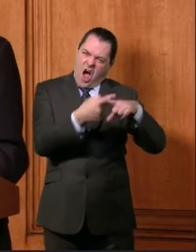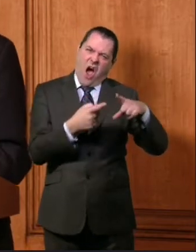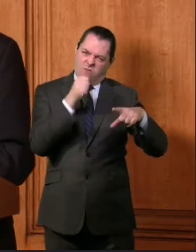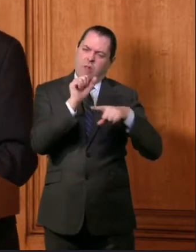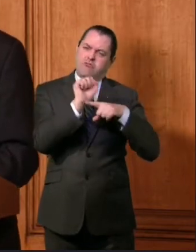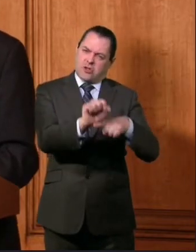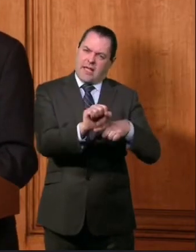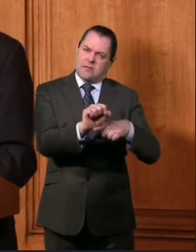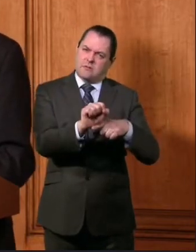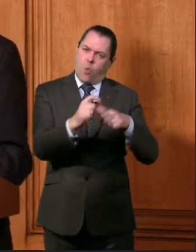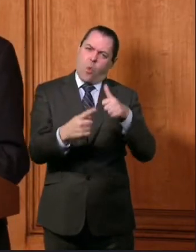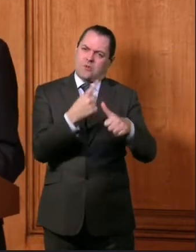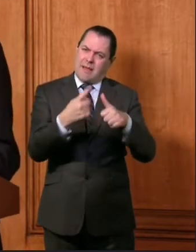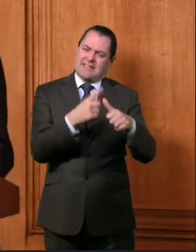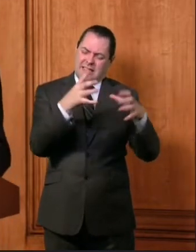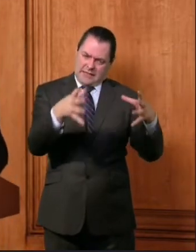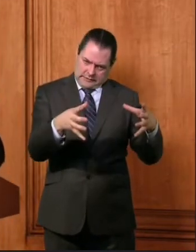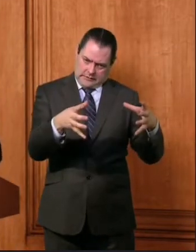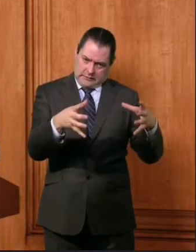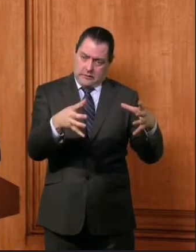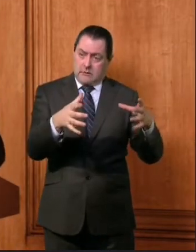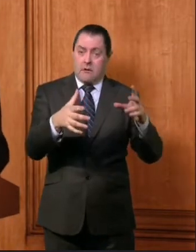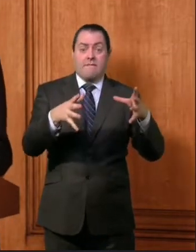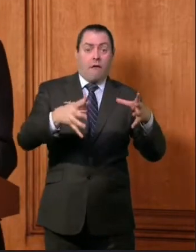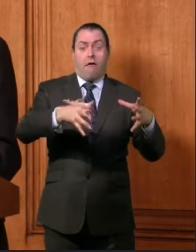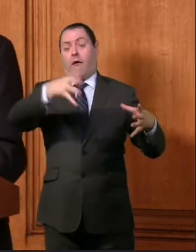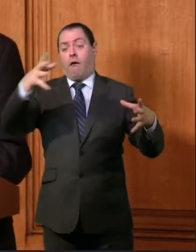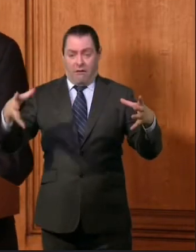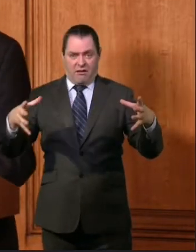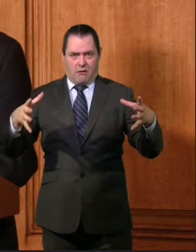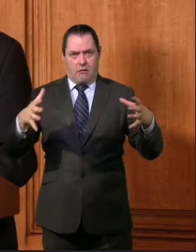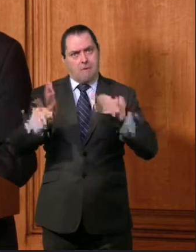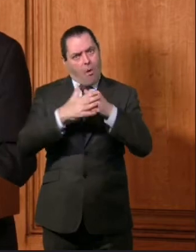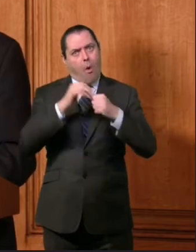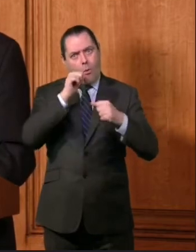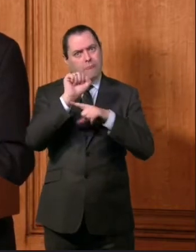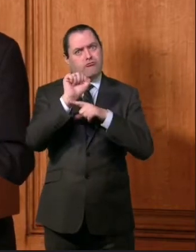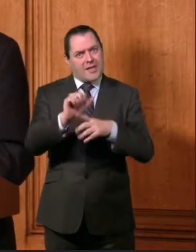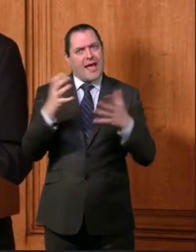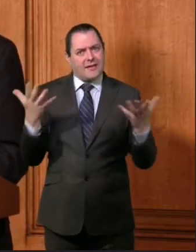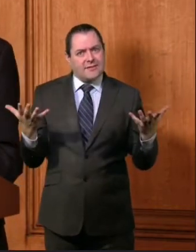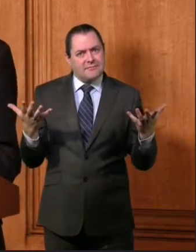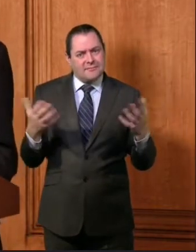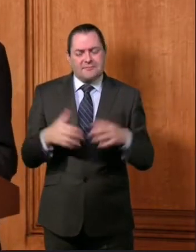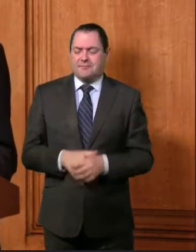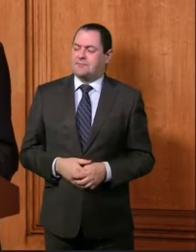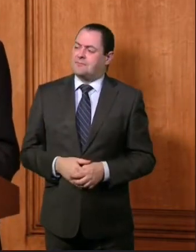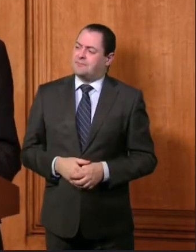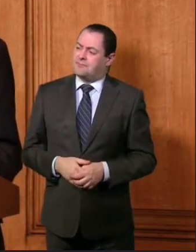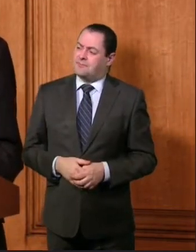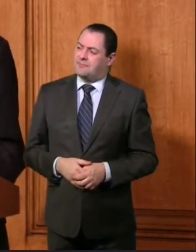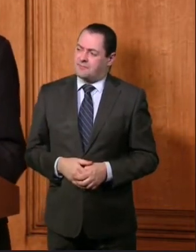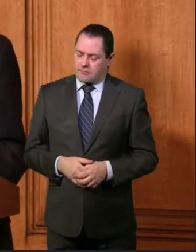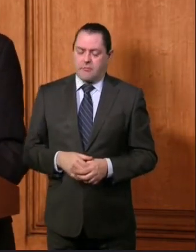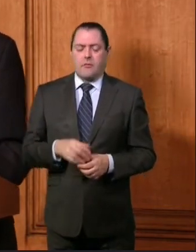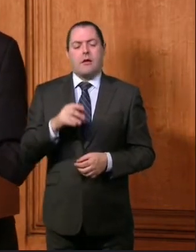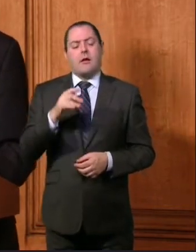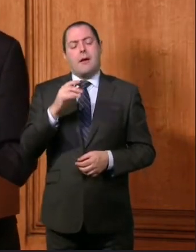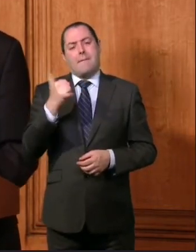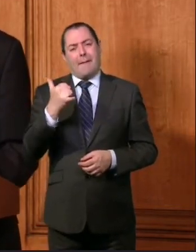overall going to get some substantial benefit. Now, the question you asked is about, will the person who's been vaccinated once have the